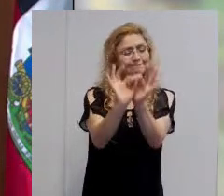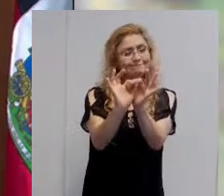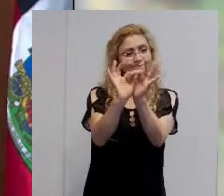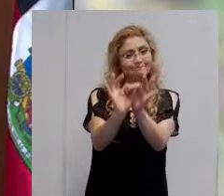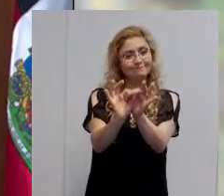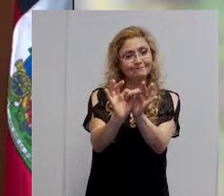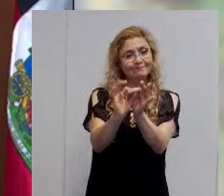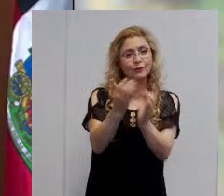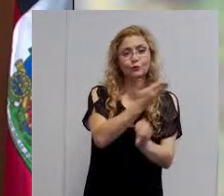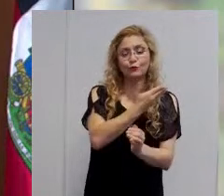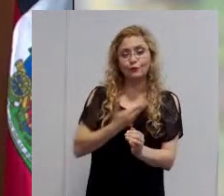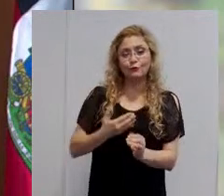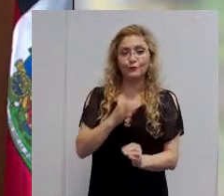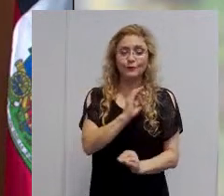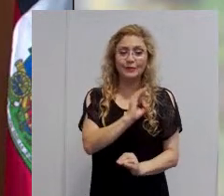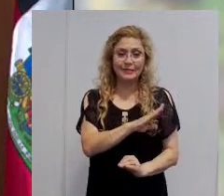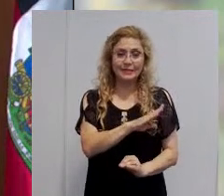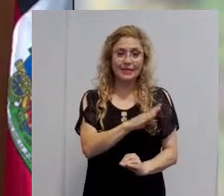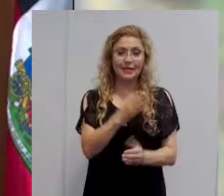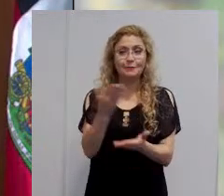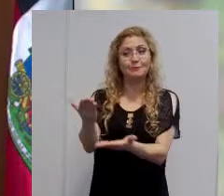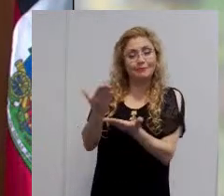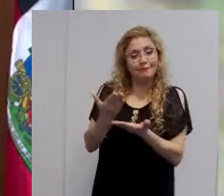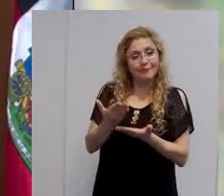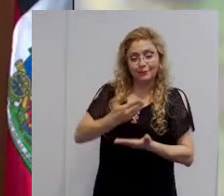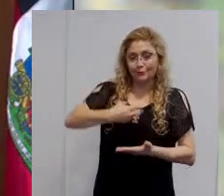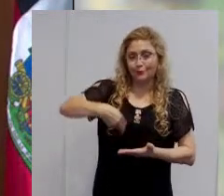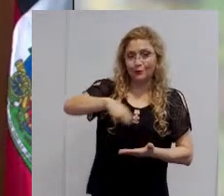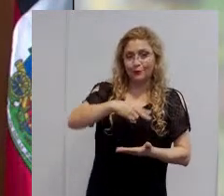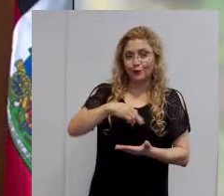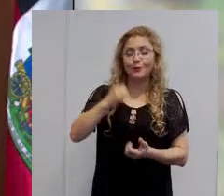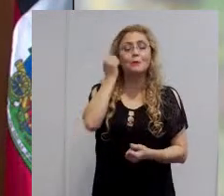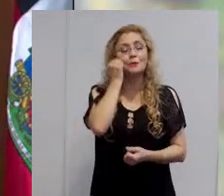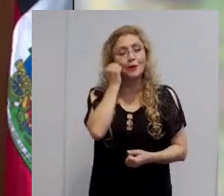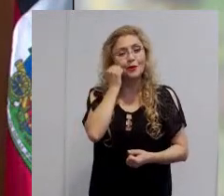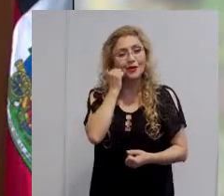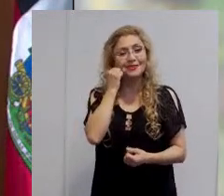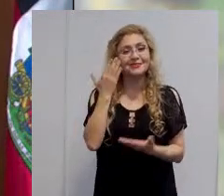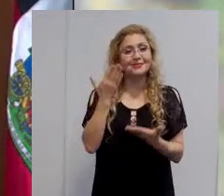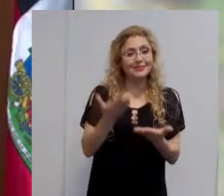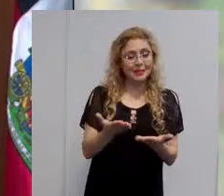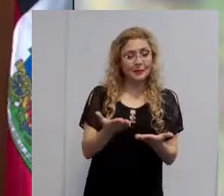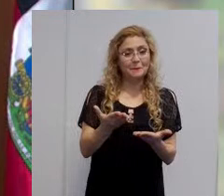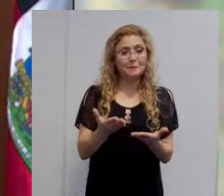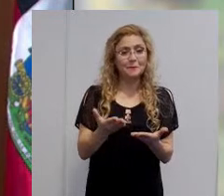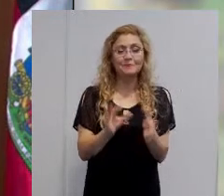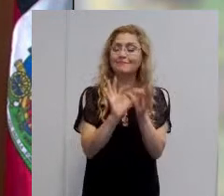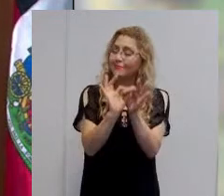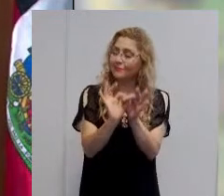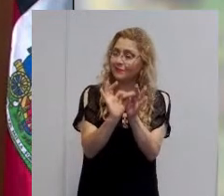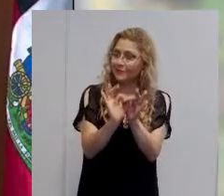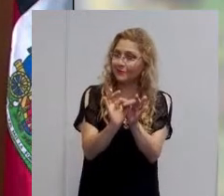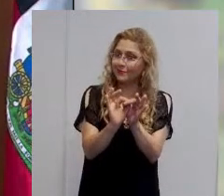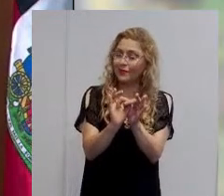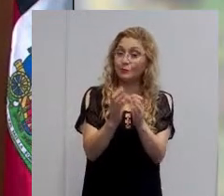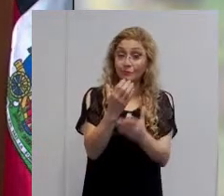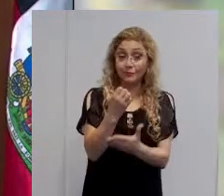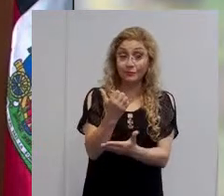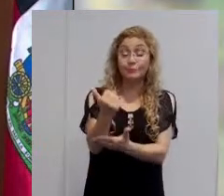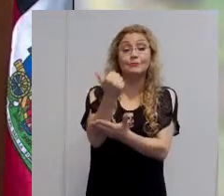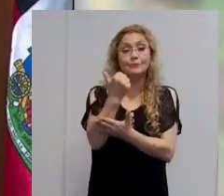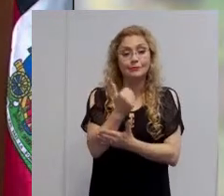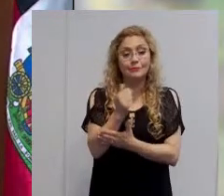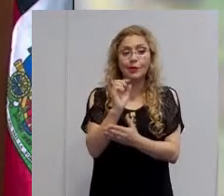thanks to the government of Chile for welcoming us here so affectionately. And I thank you